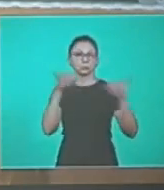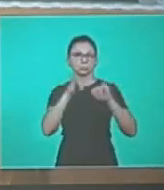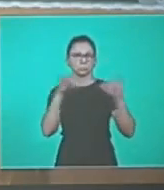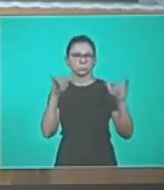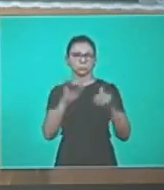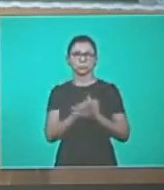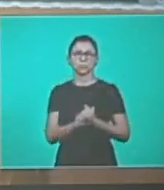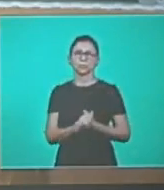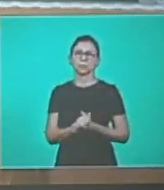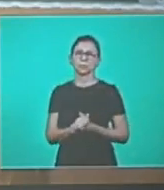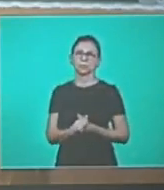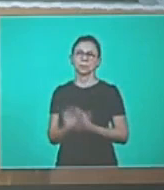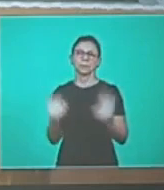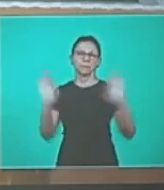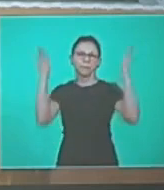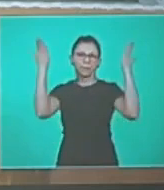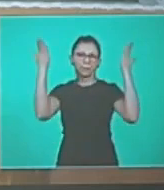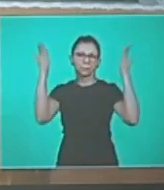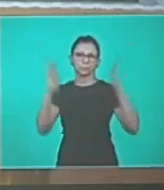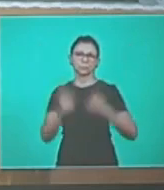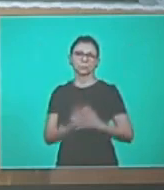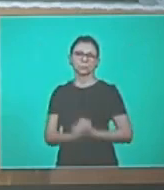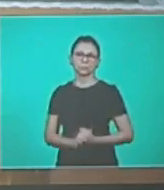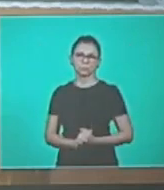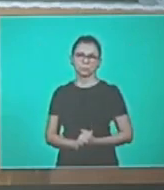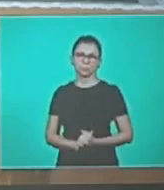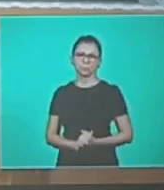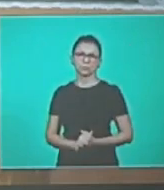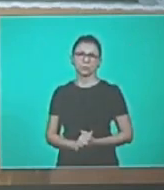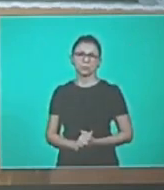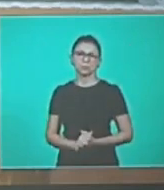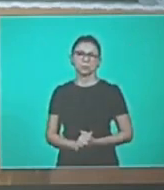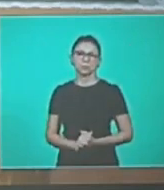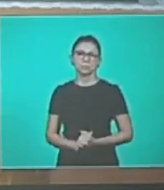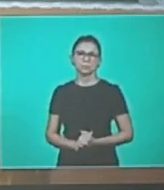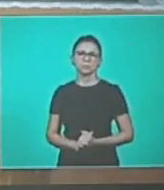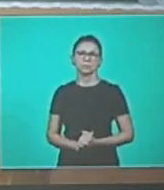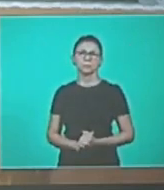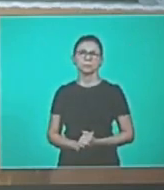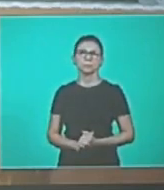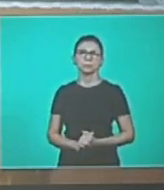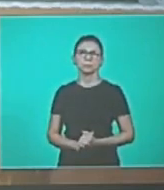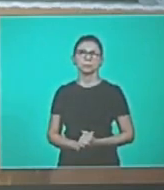related to the events, baptisms, doesn't mean anything.